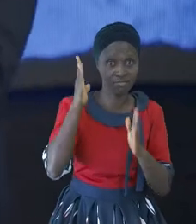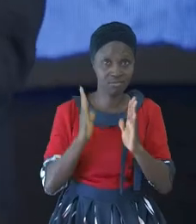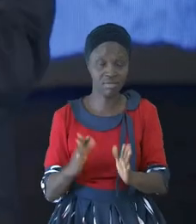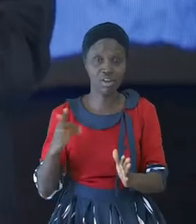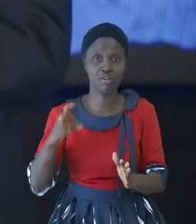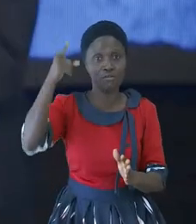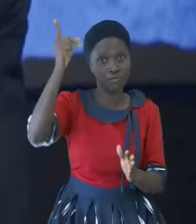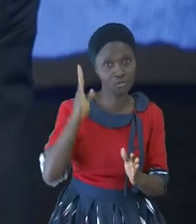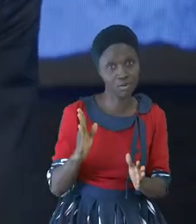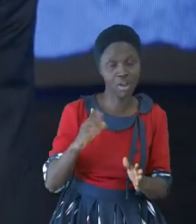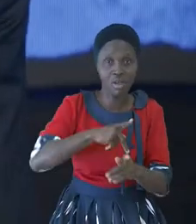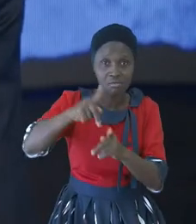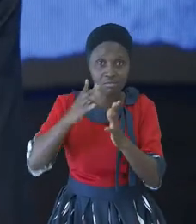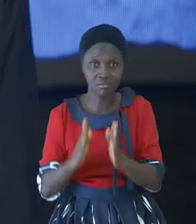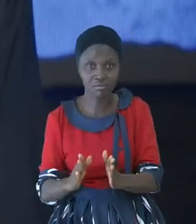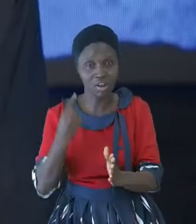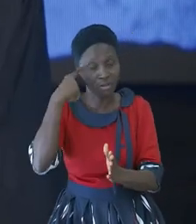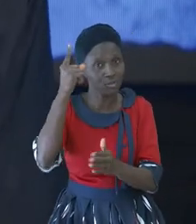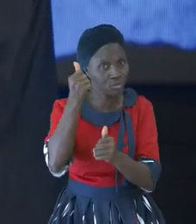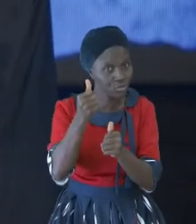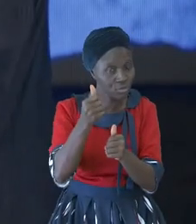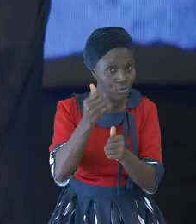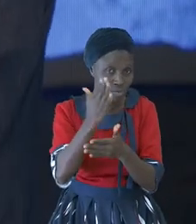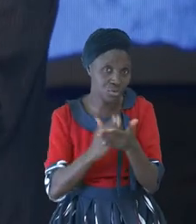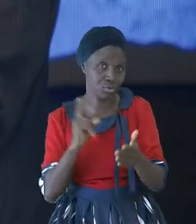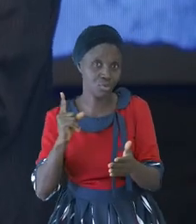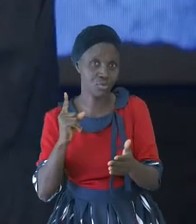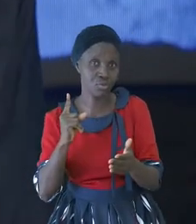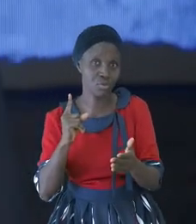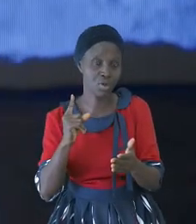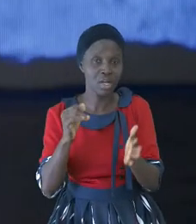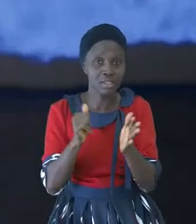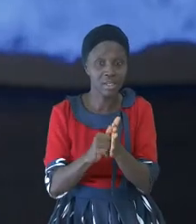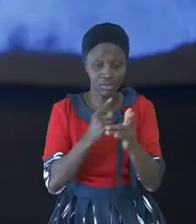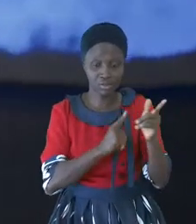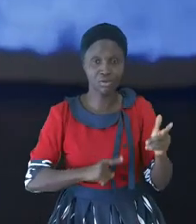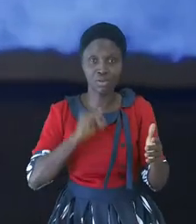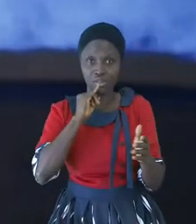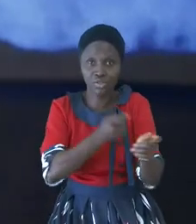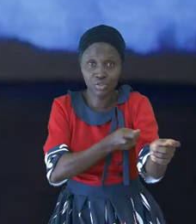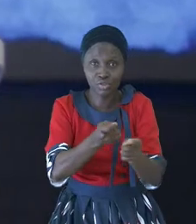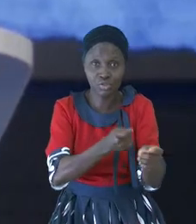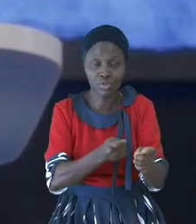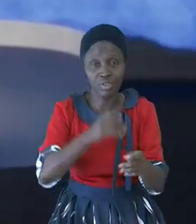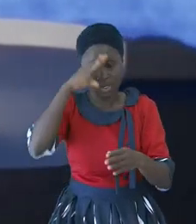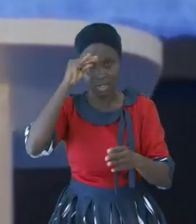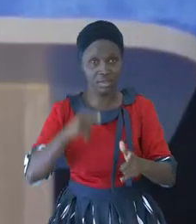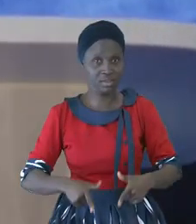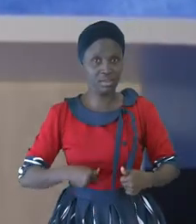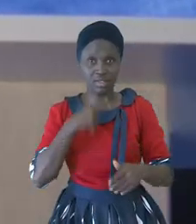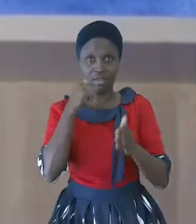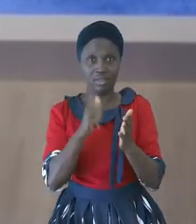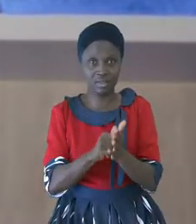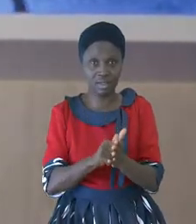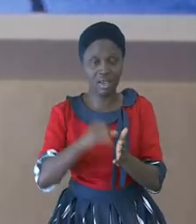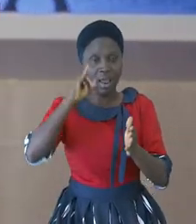for somebody that the Lord has taken his life over, and he says, I am your